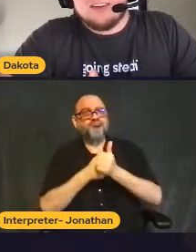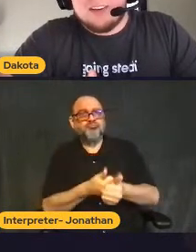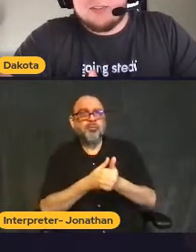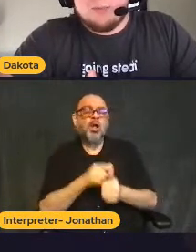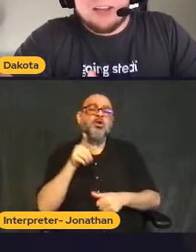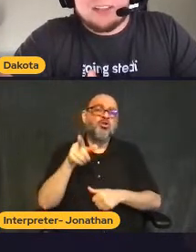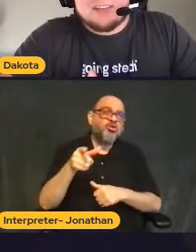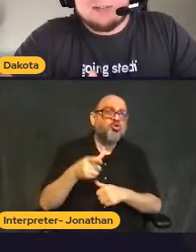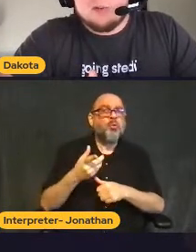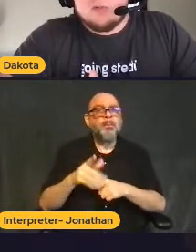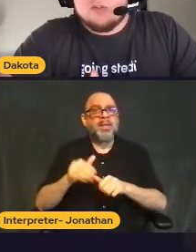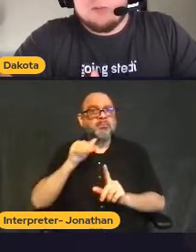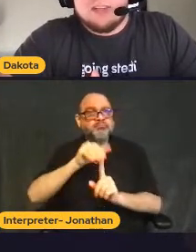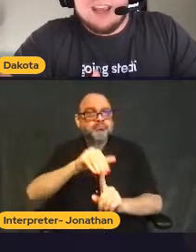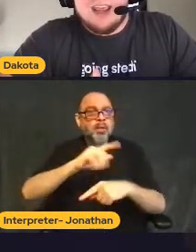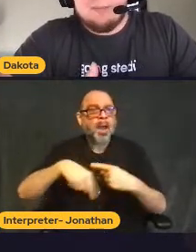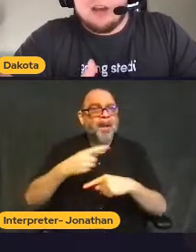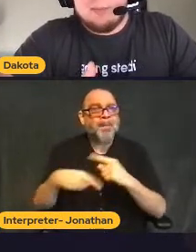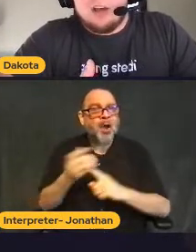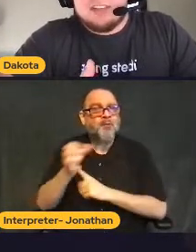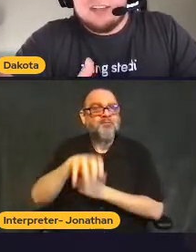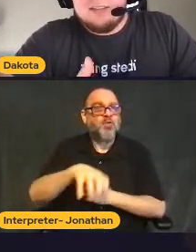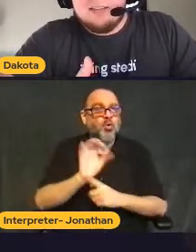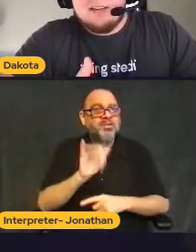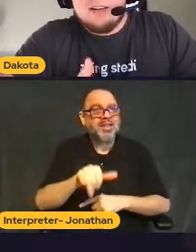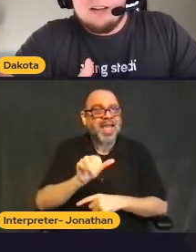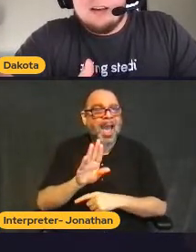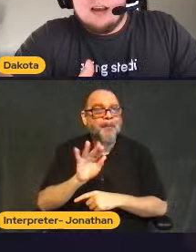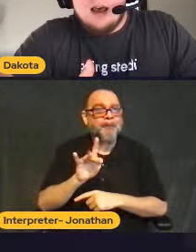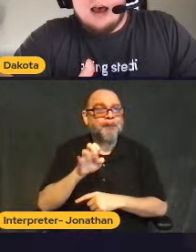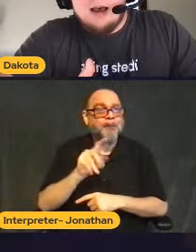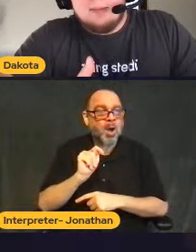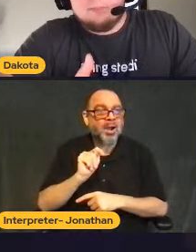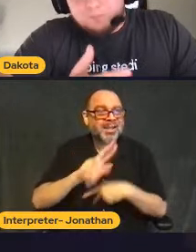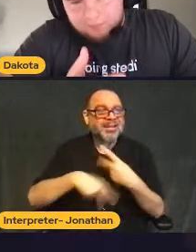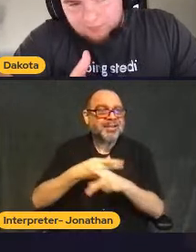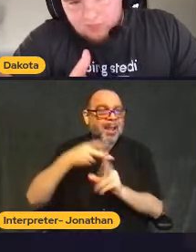encryption and transit on your S3 buckets, which was normally a bucket policy.